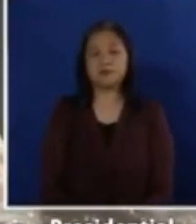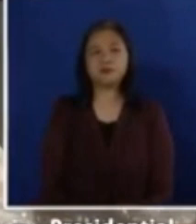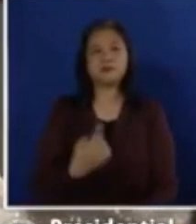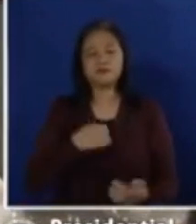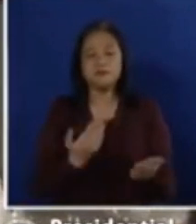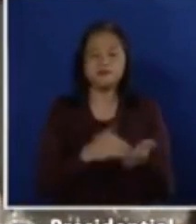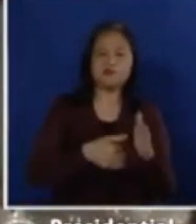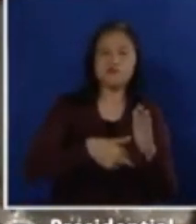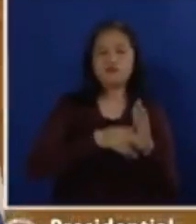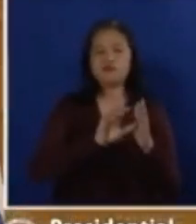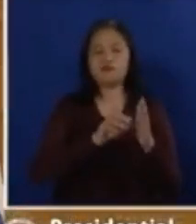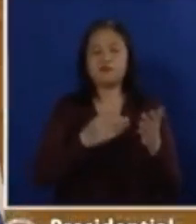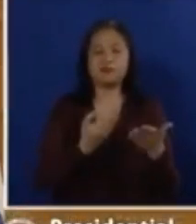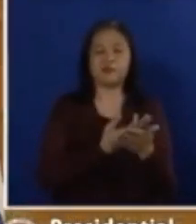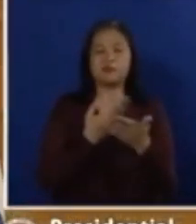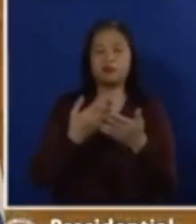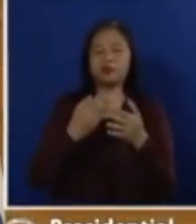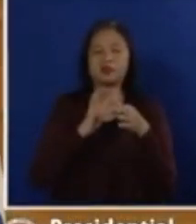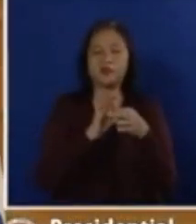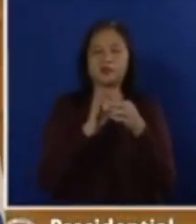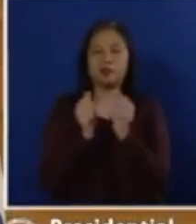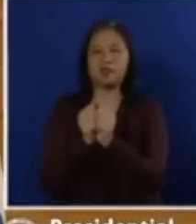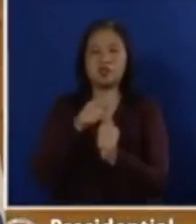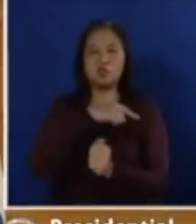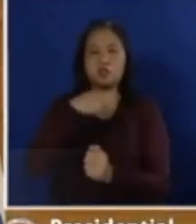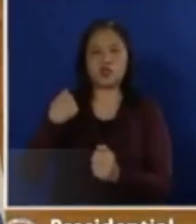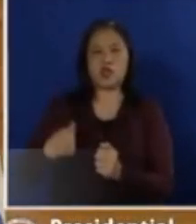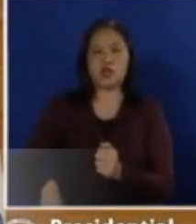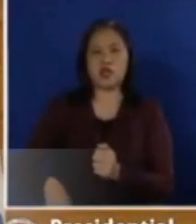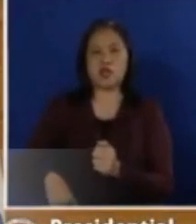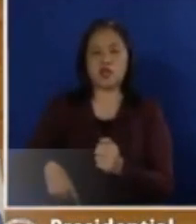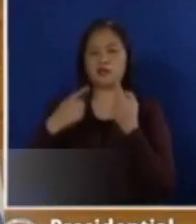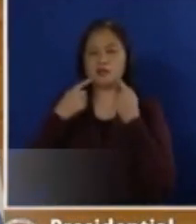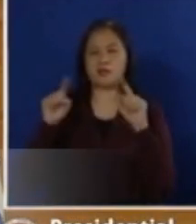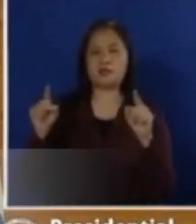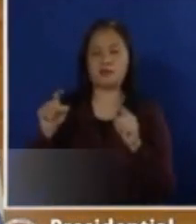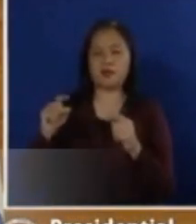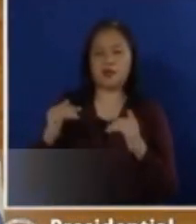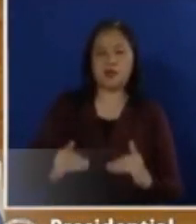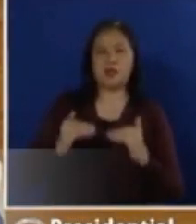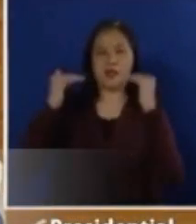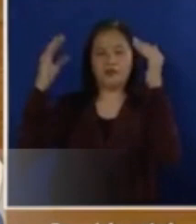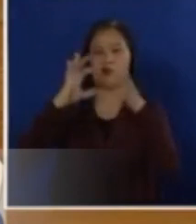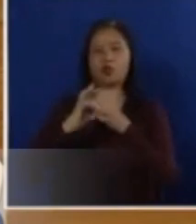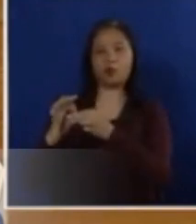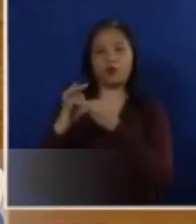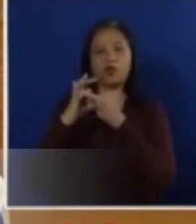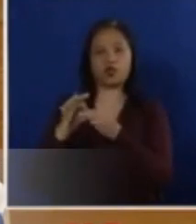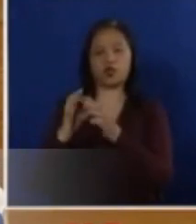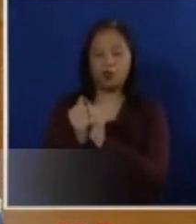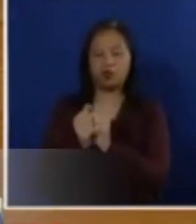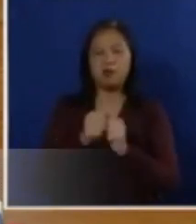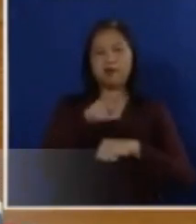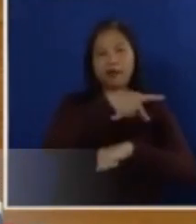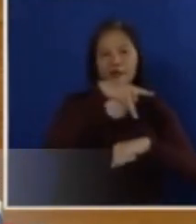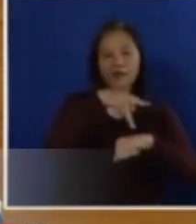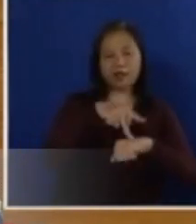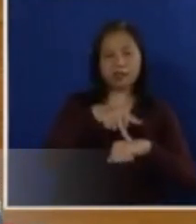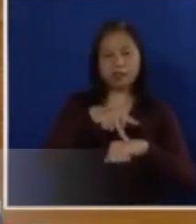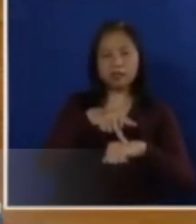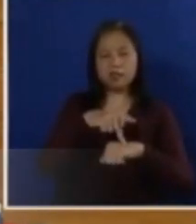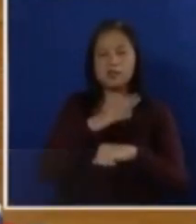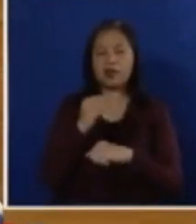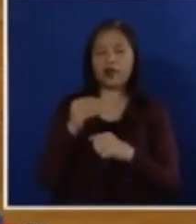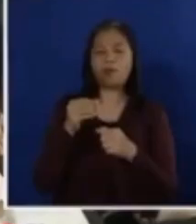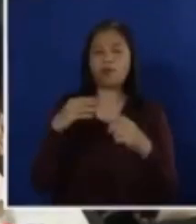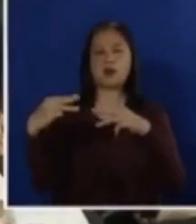re-energized relations with China has also led to an unprecedented level of cooperation between our nations on the